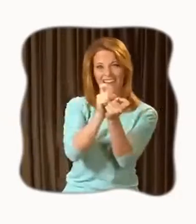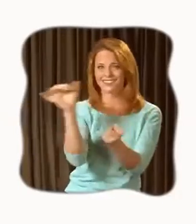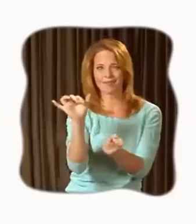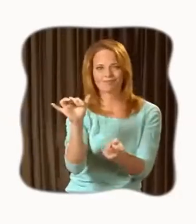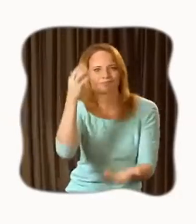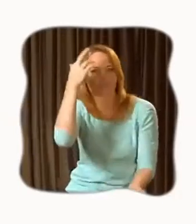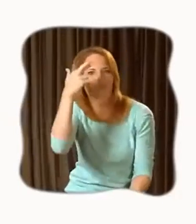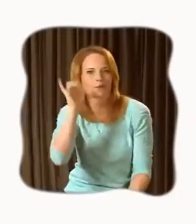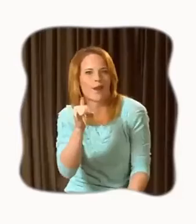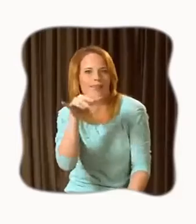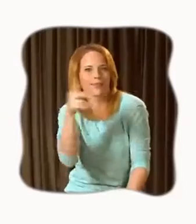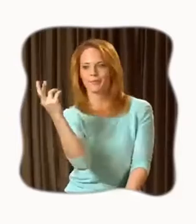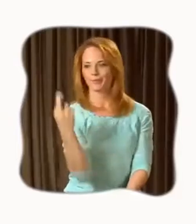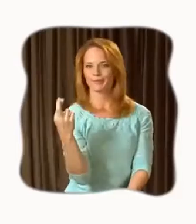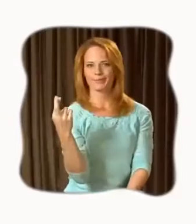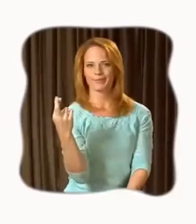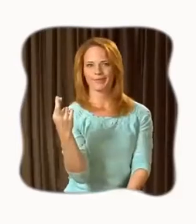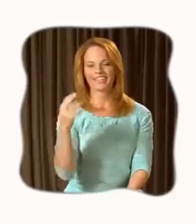That's why they were best friends.